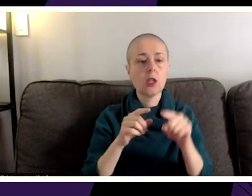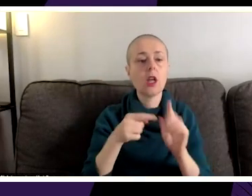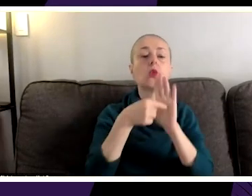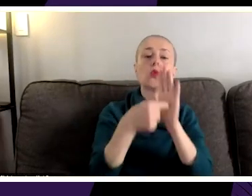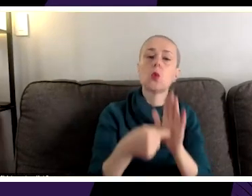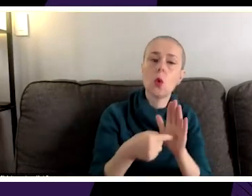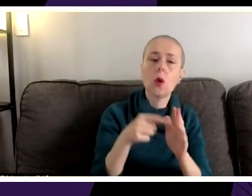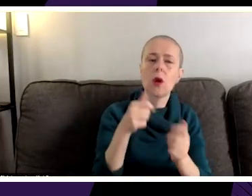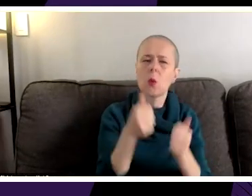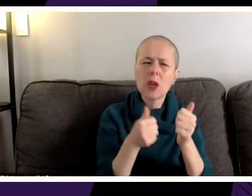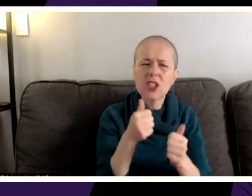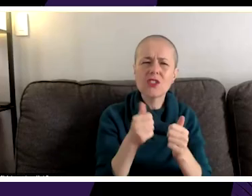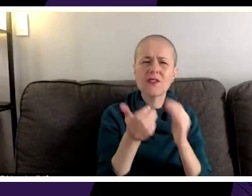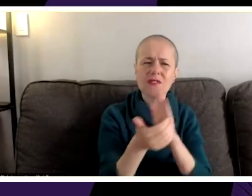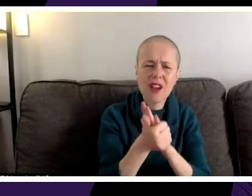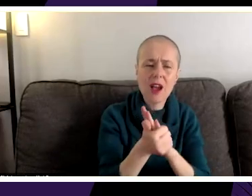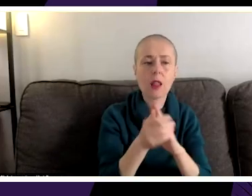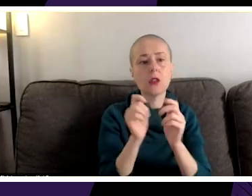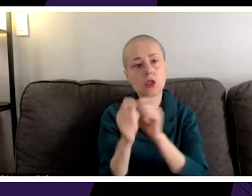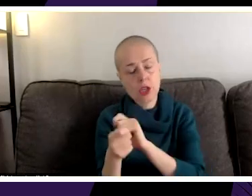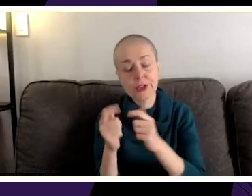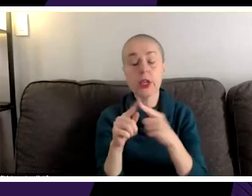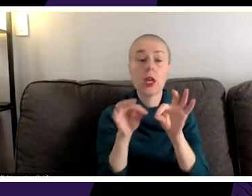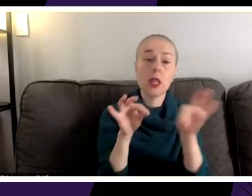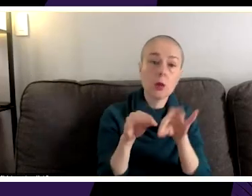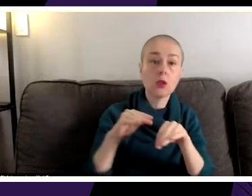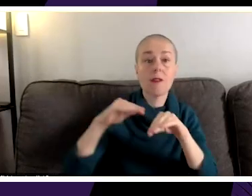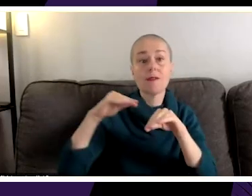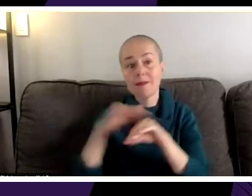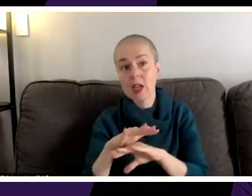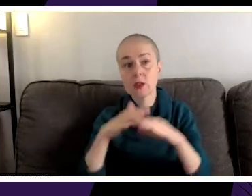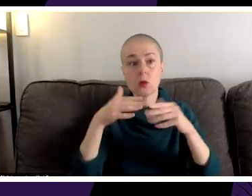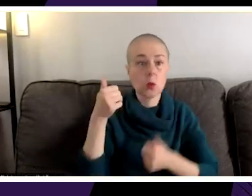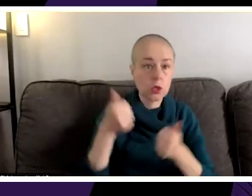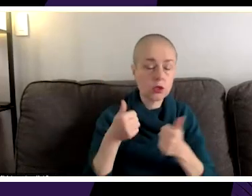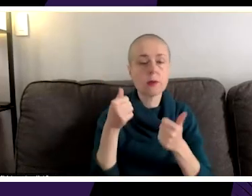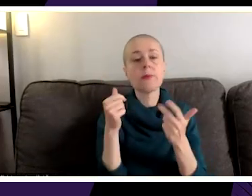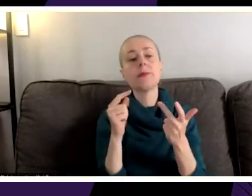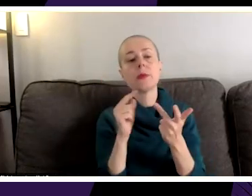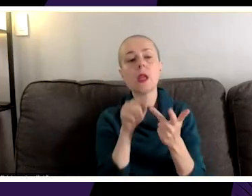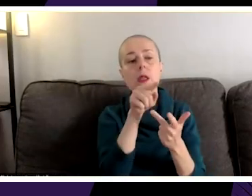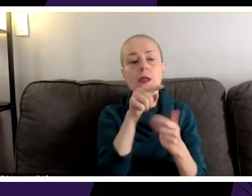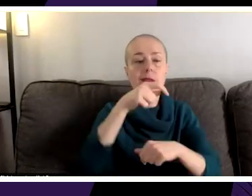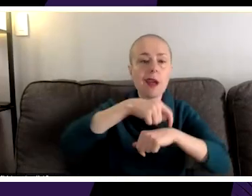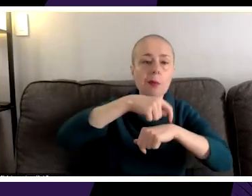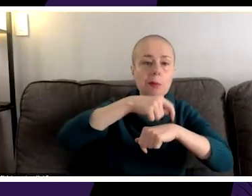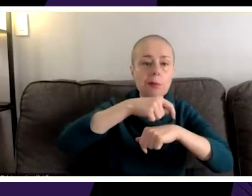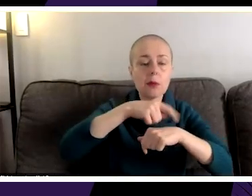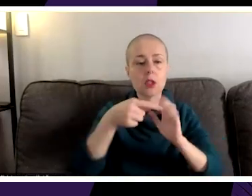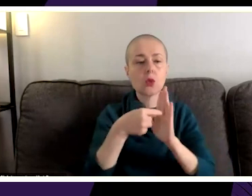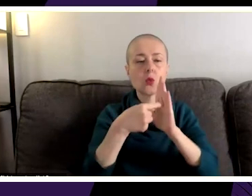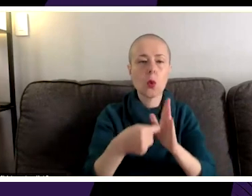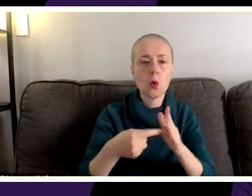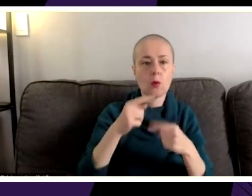changed, what all languages got affected, like what all languages was, and even the time when they were